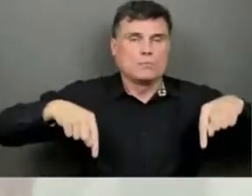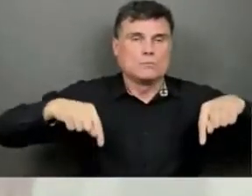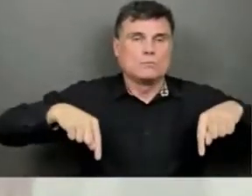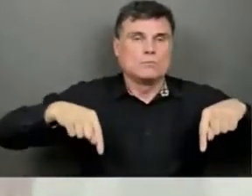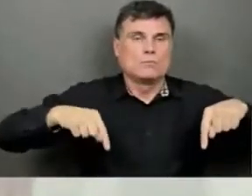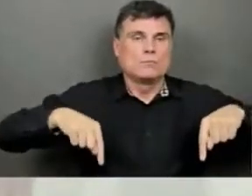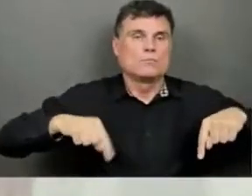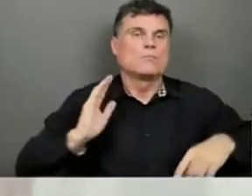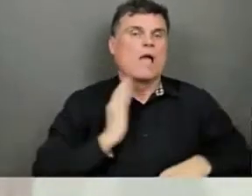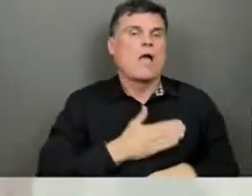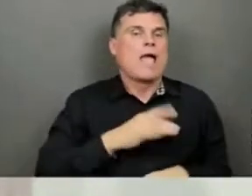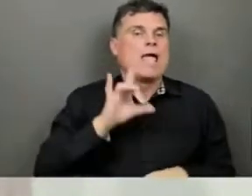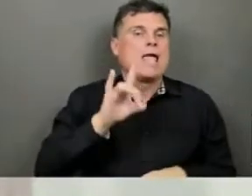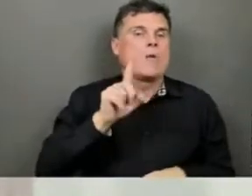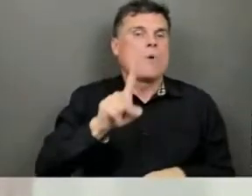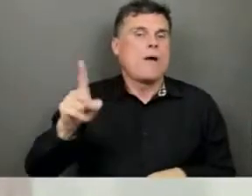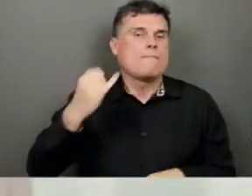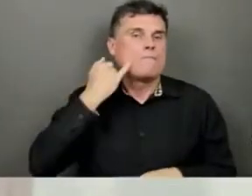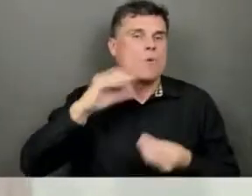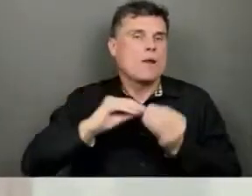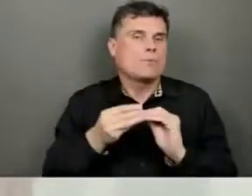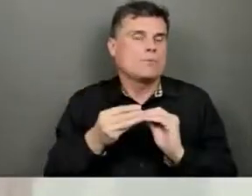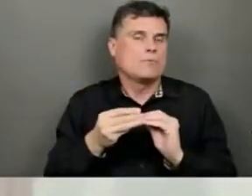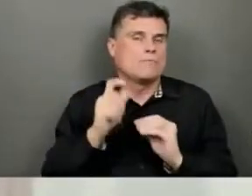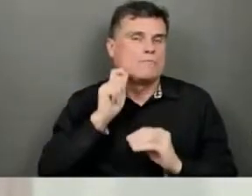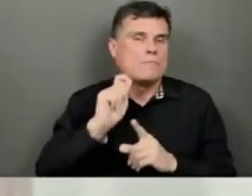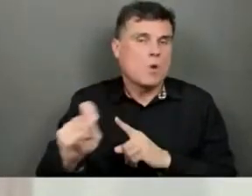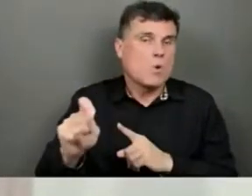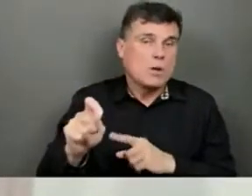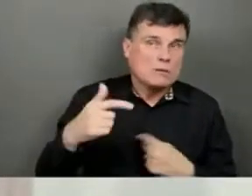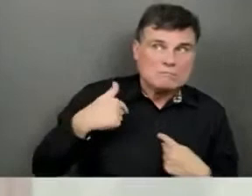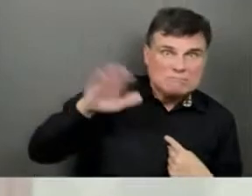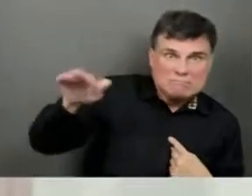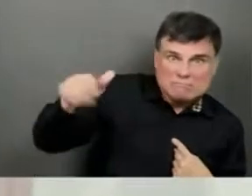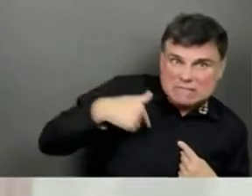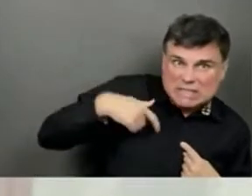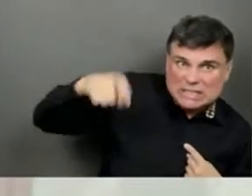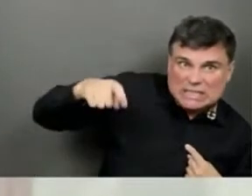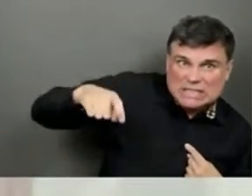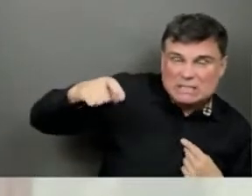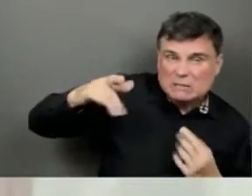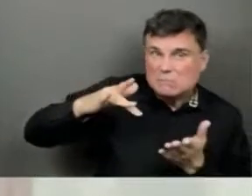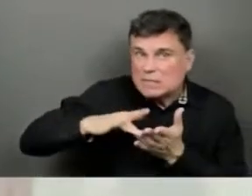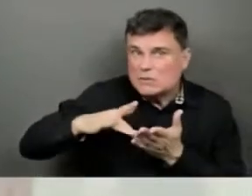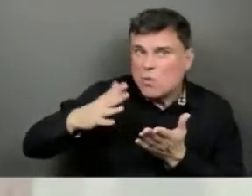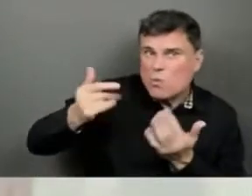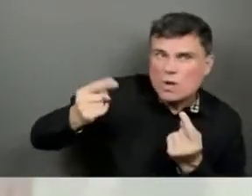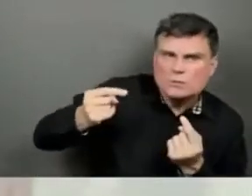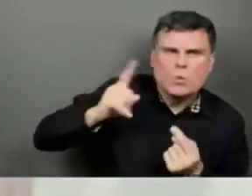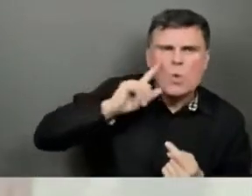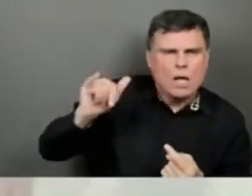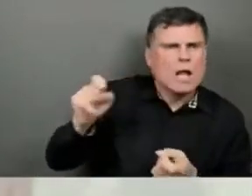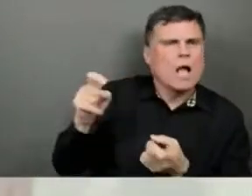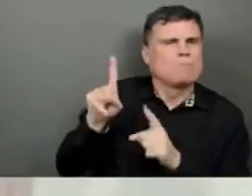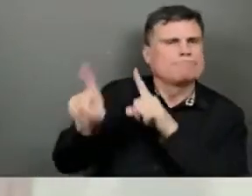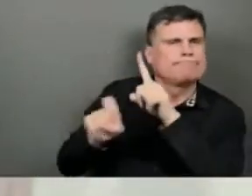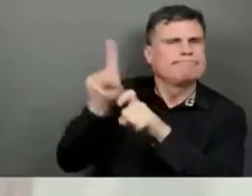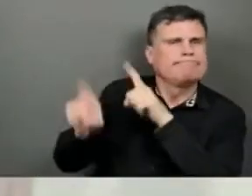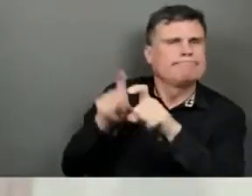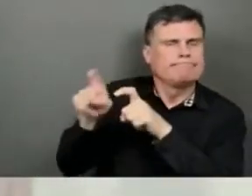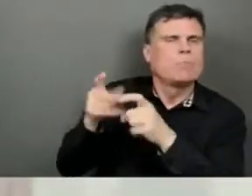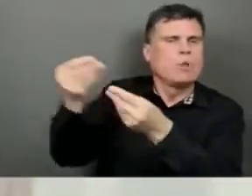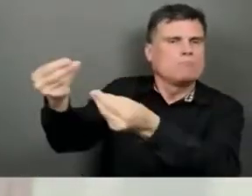811 to receive advice about whether it's available for you. So we are, as of